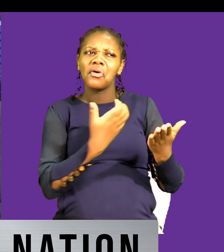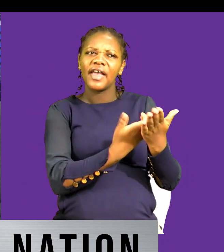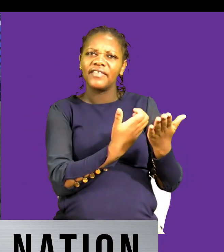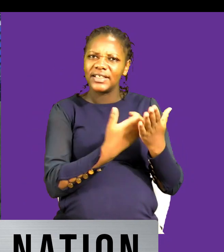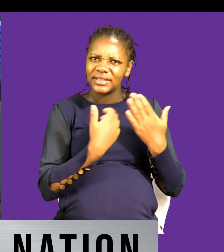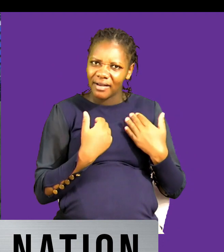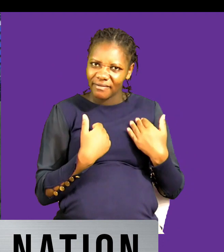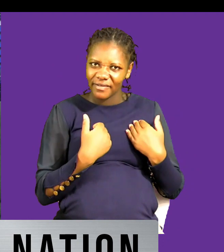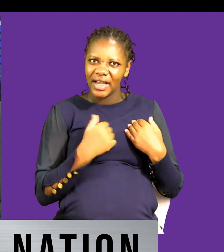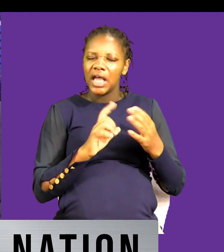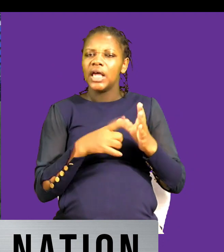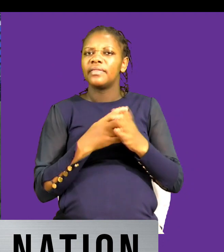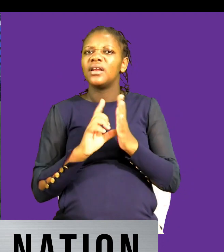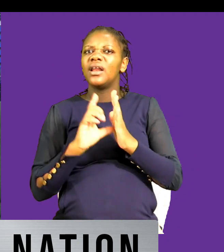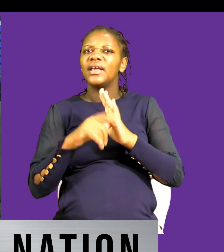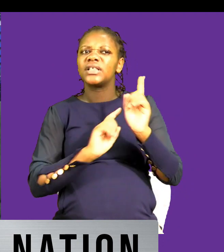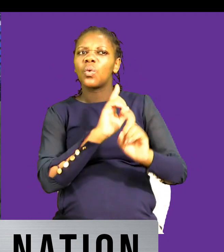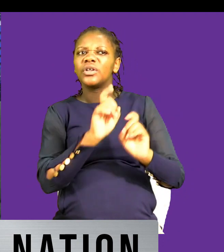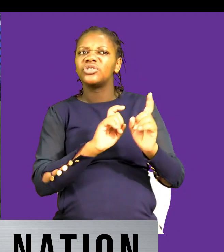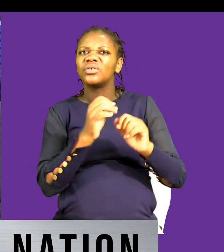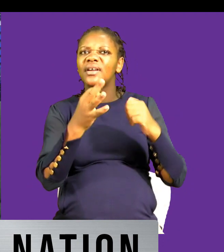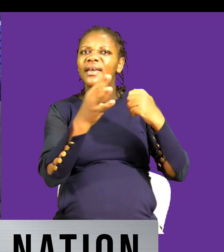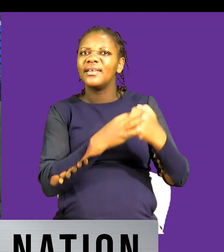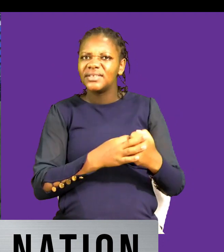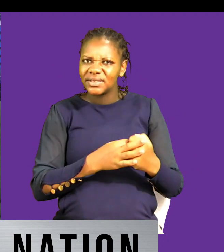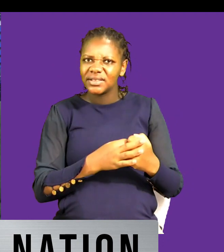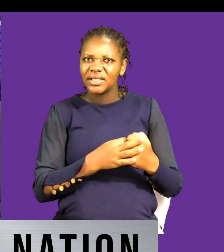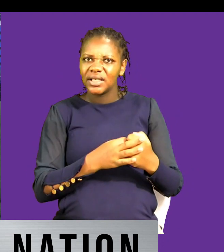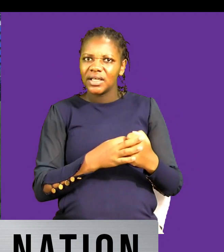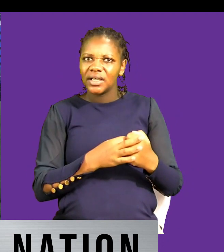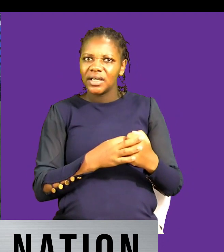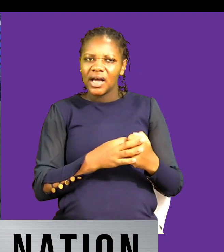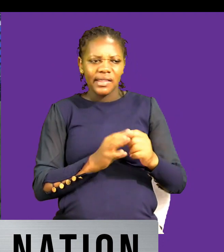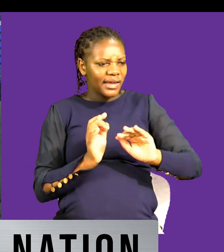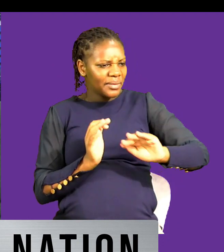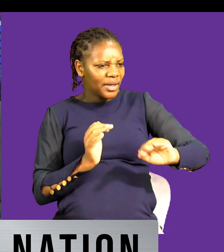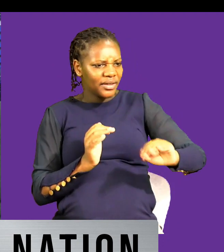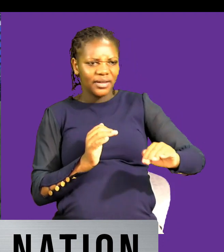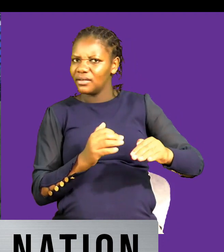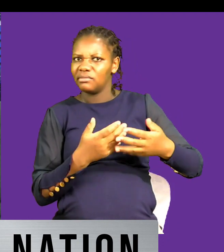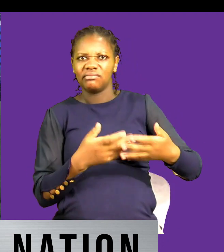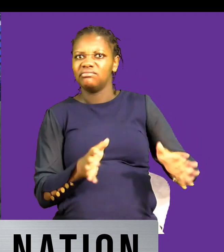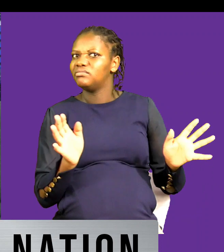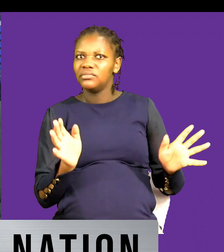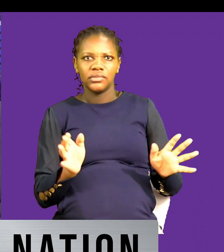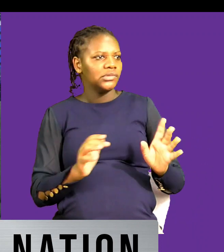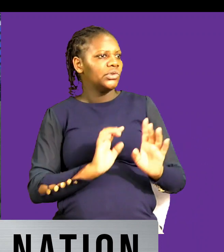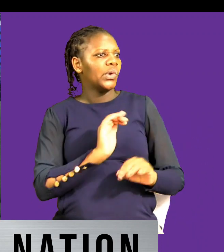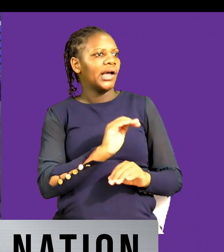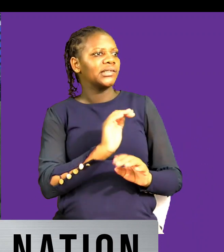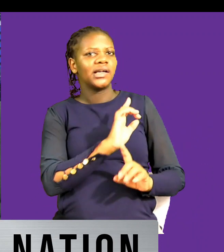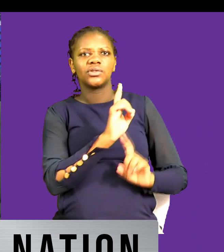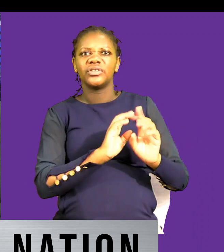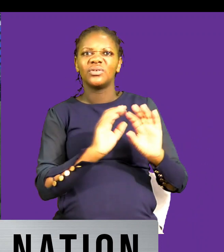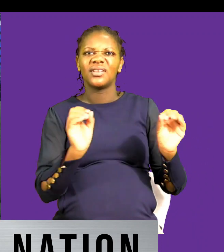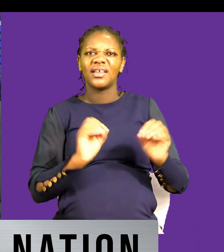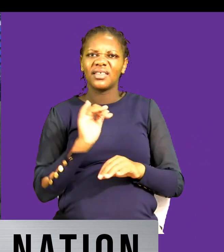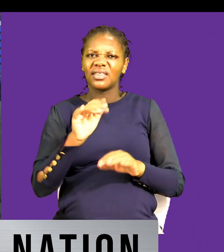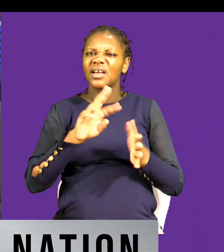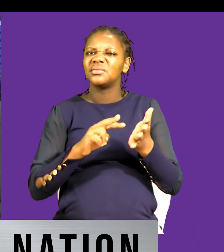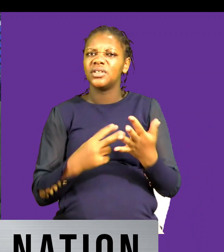through. And then you end up saying that I only have questions for 8. The rest, I have decided not to ask them any question. What is that